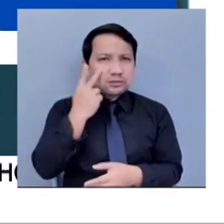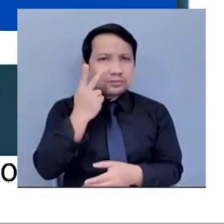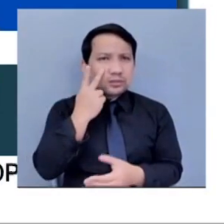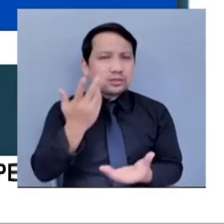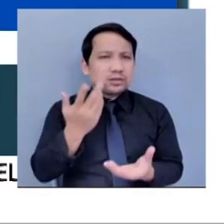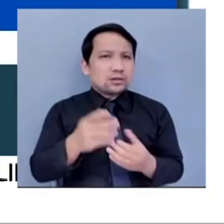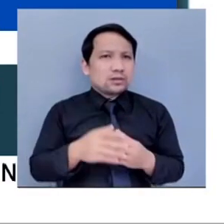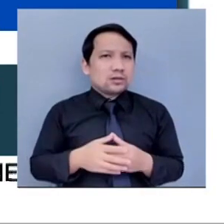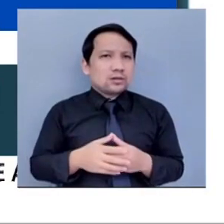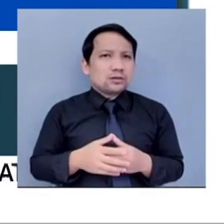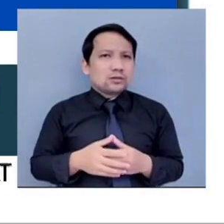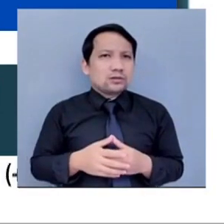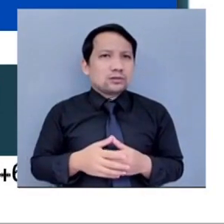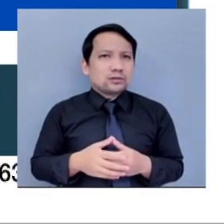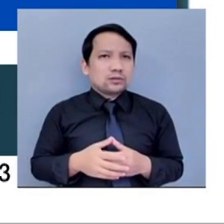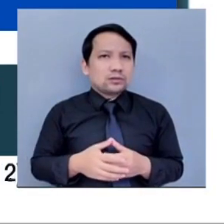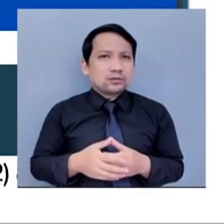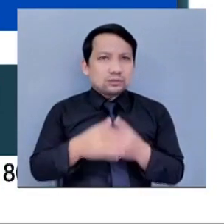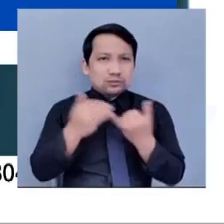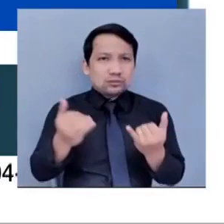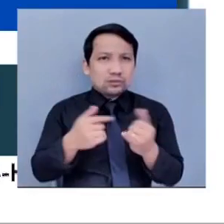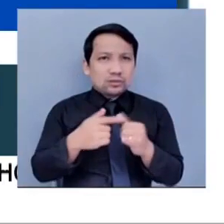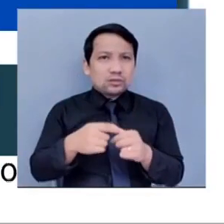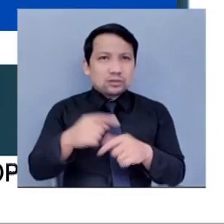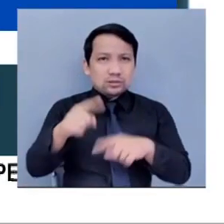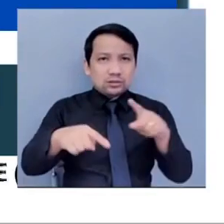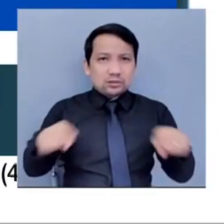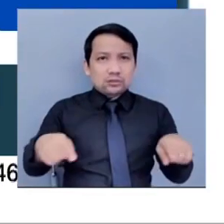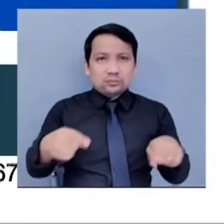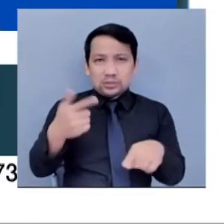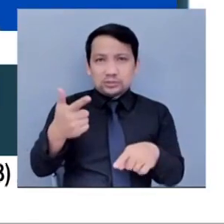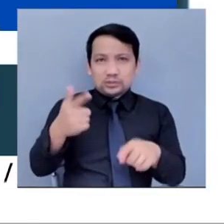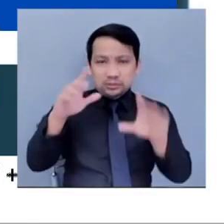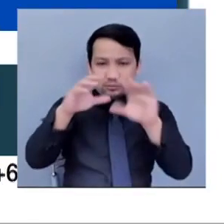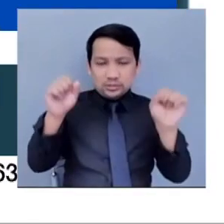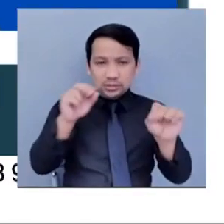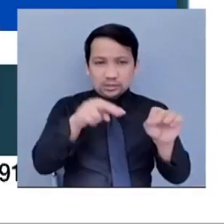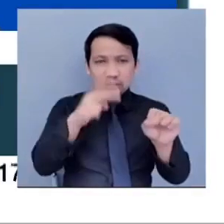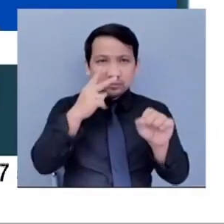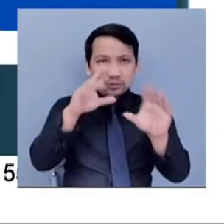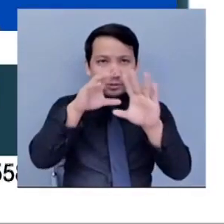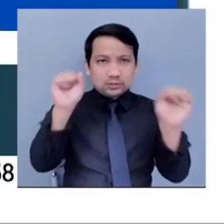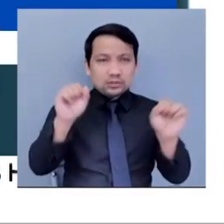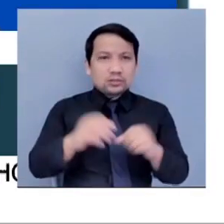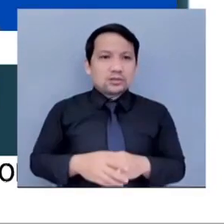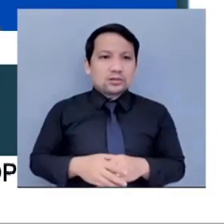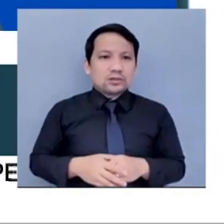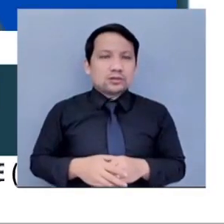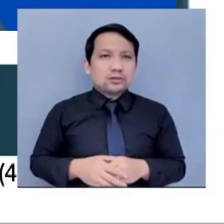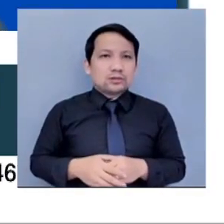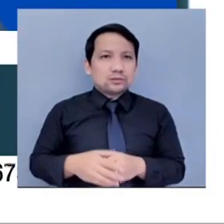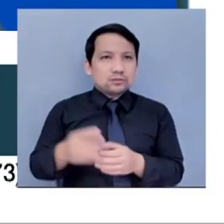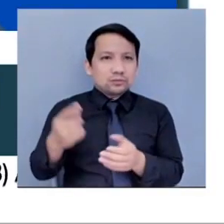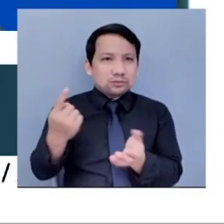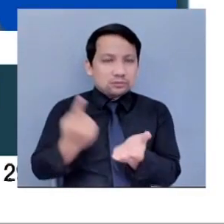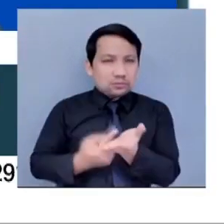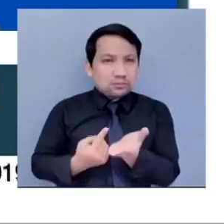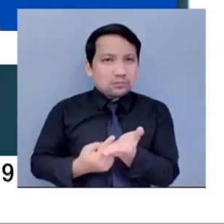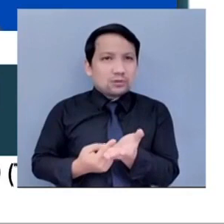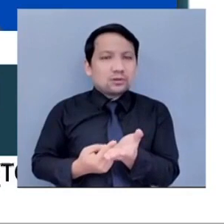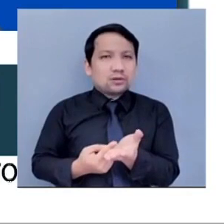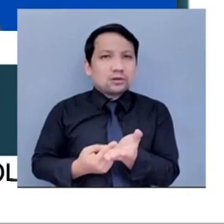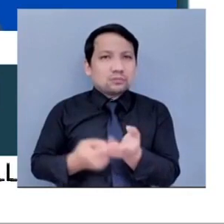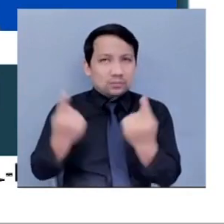We have seen that at least for three different administrations previously. Mm-hmm. They were able to tackle it